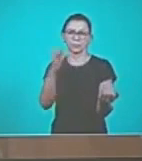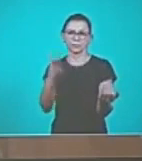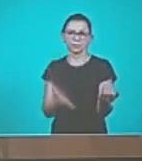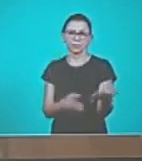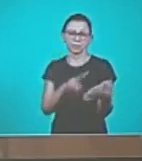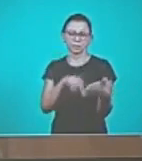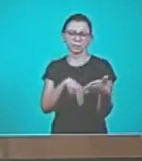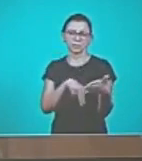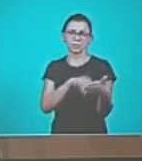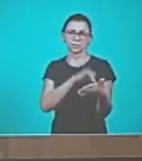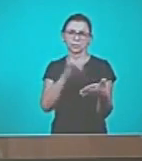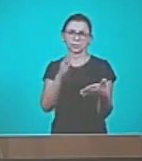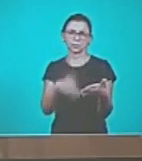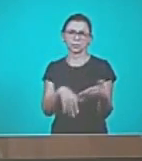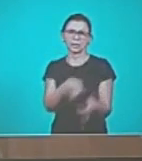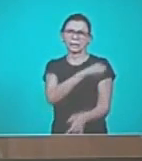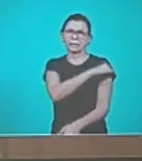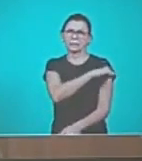about in